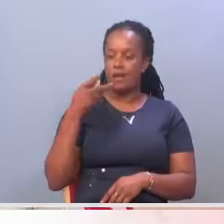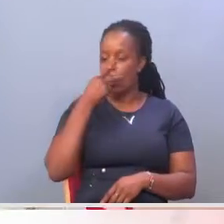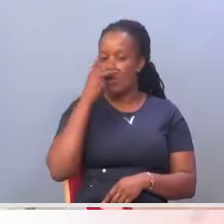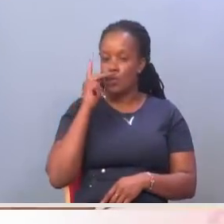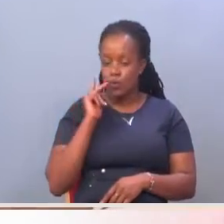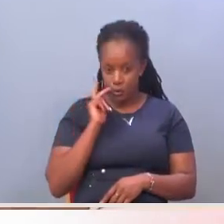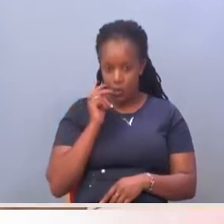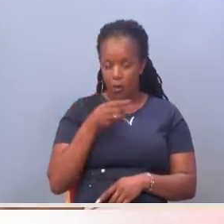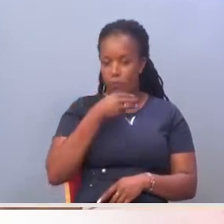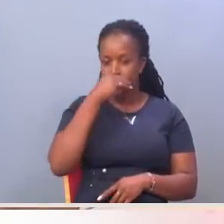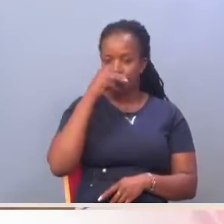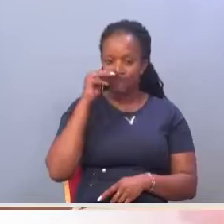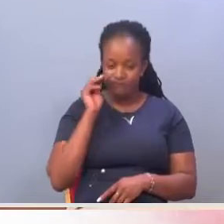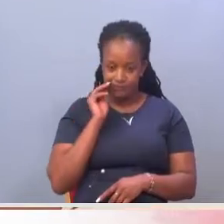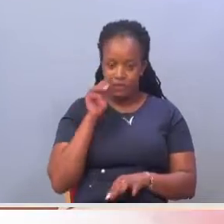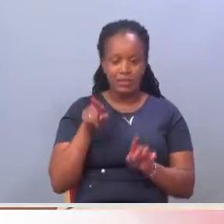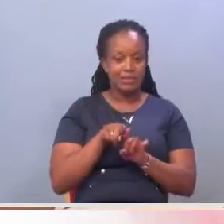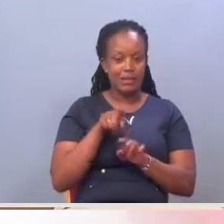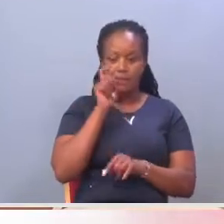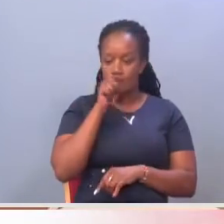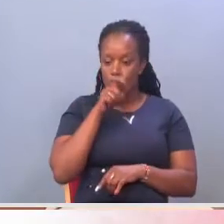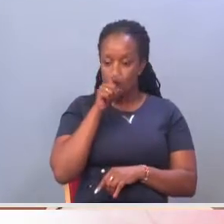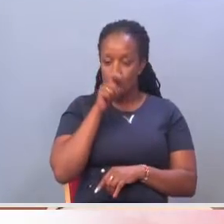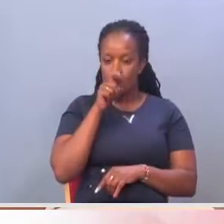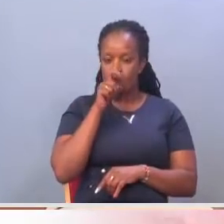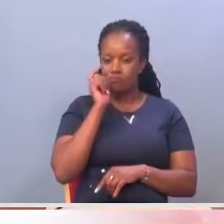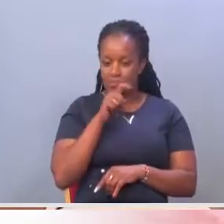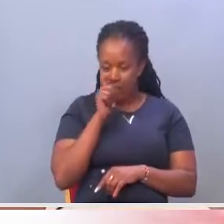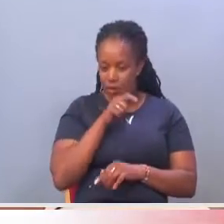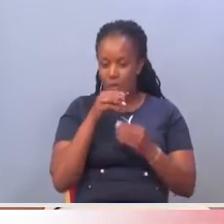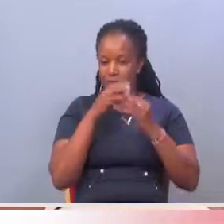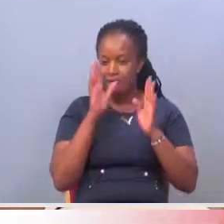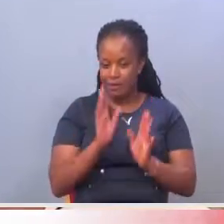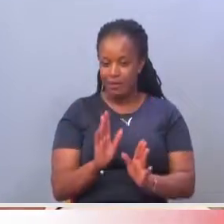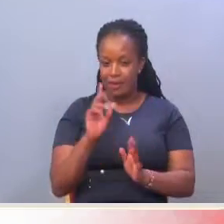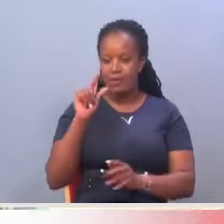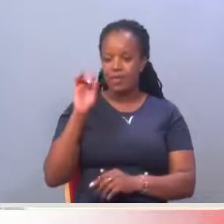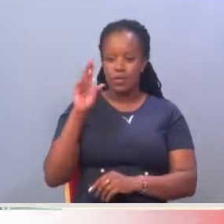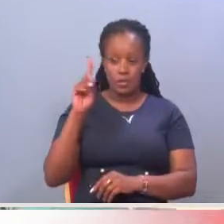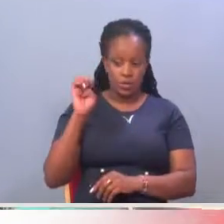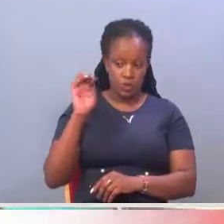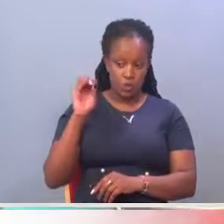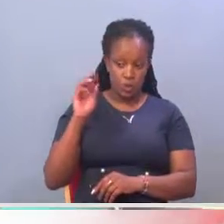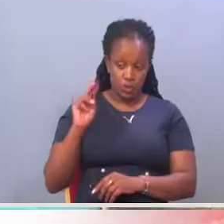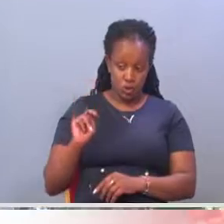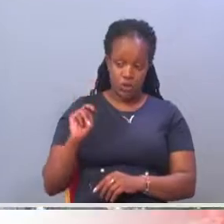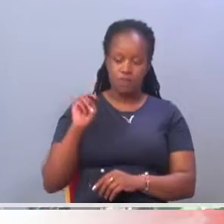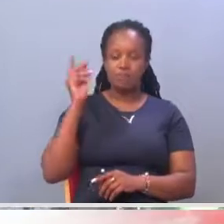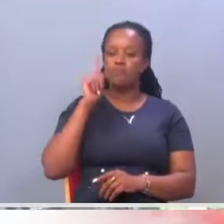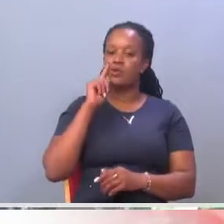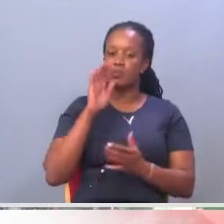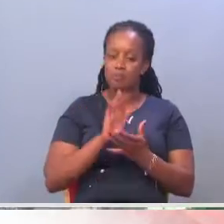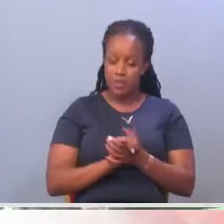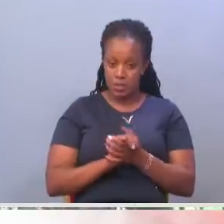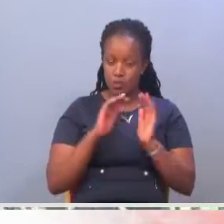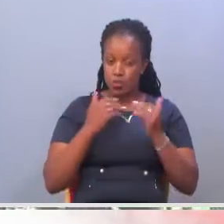and Gideon Moi of KANU, have outlined their plans to rejuvenate the economy by promising to cut down taxes, create